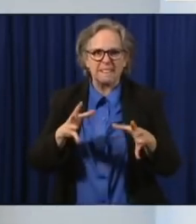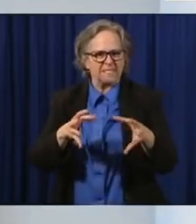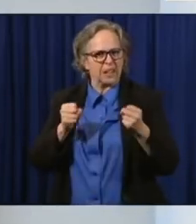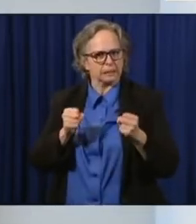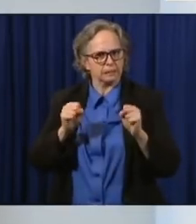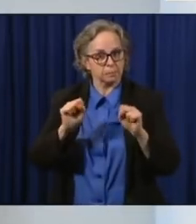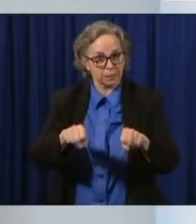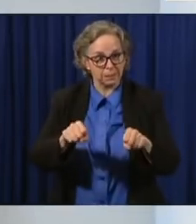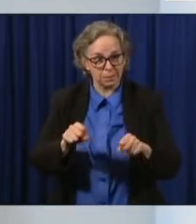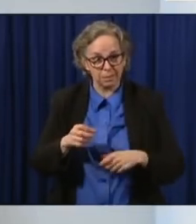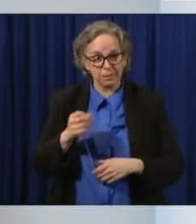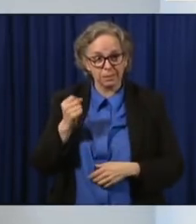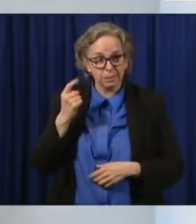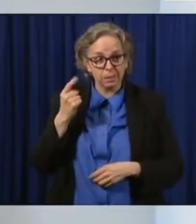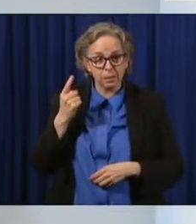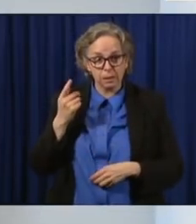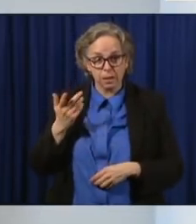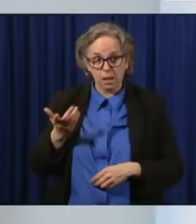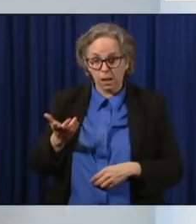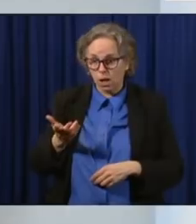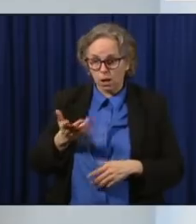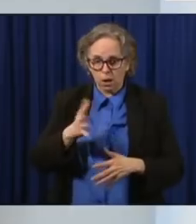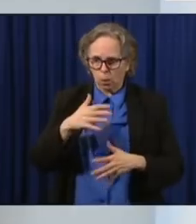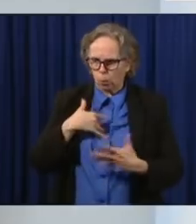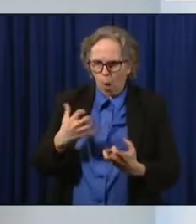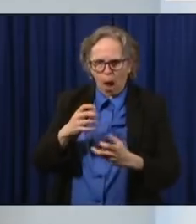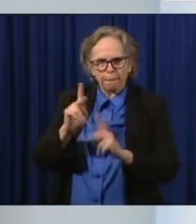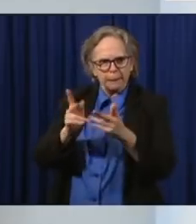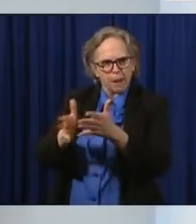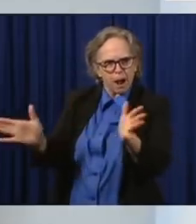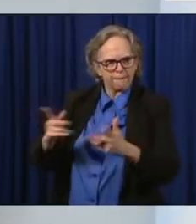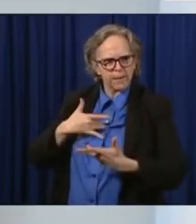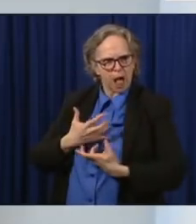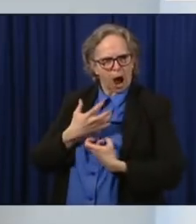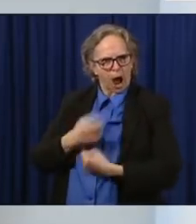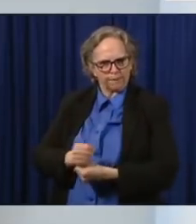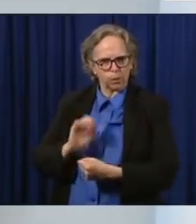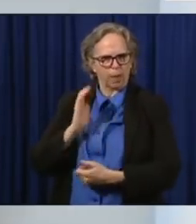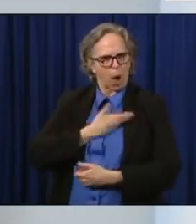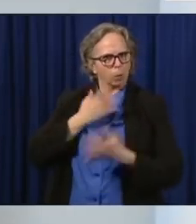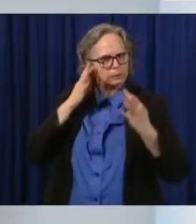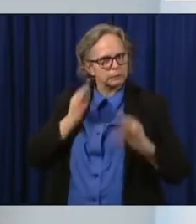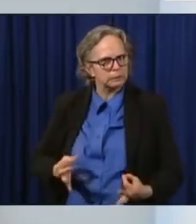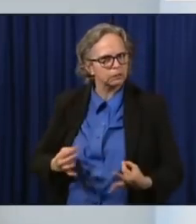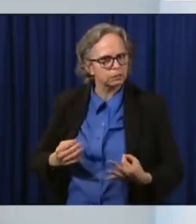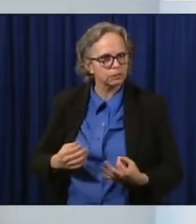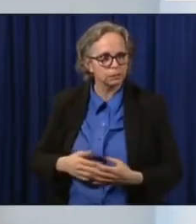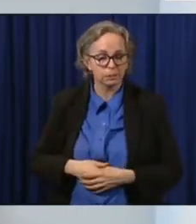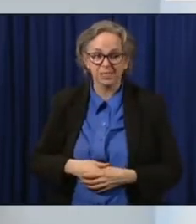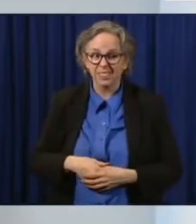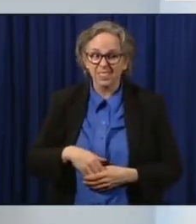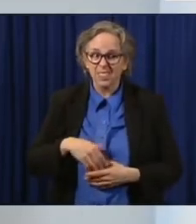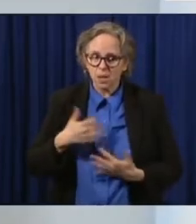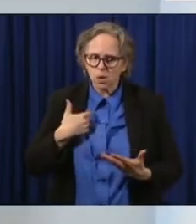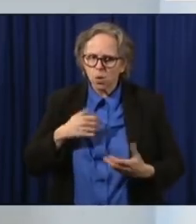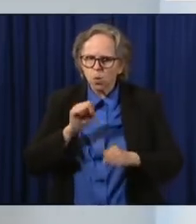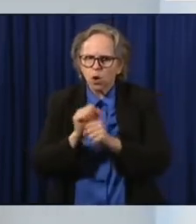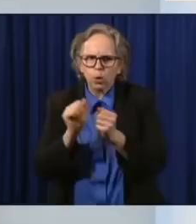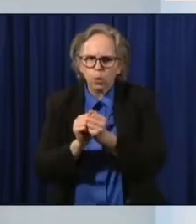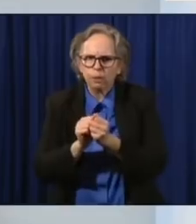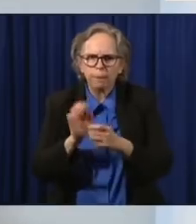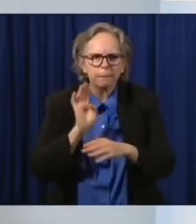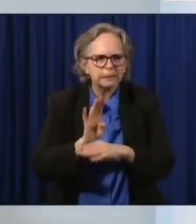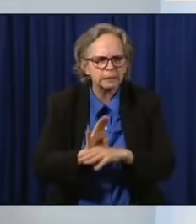you, the people of the state of Ohio. And we were able to develop, working with business and health. It was a fascinating